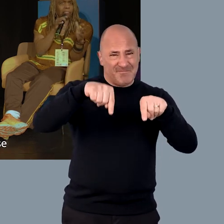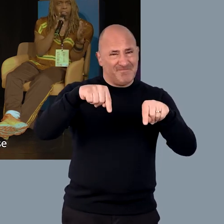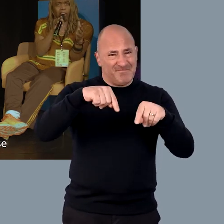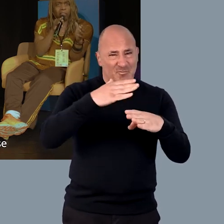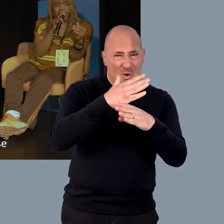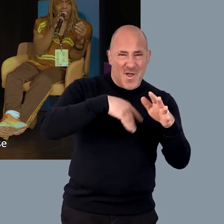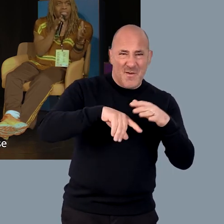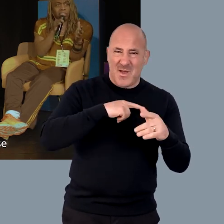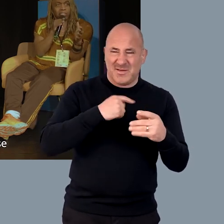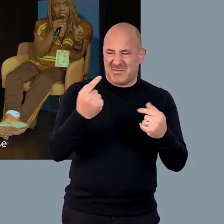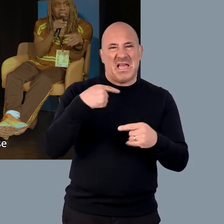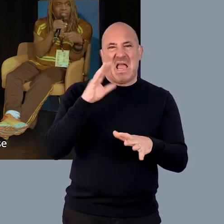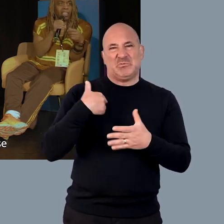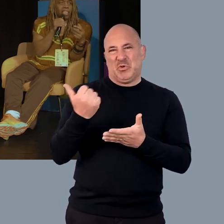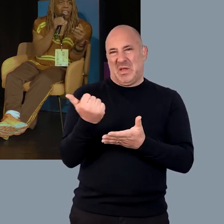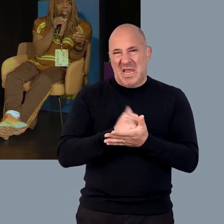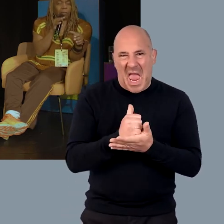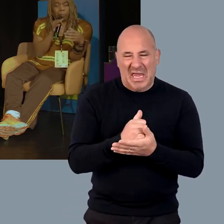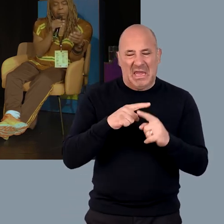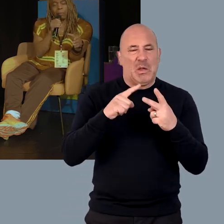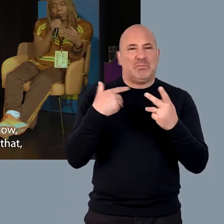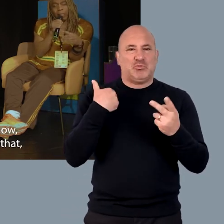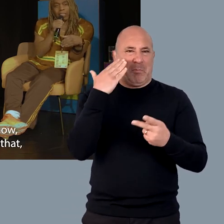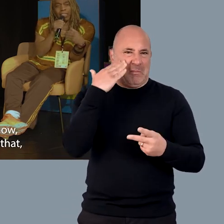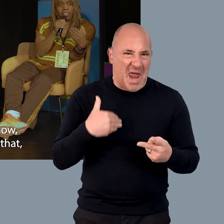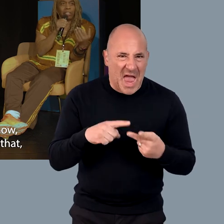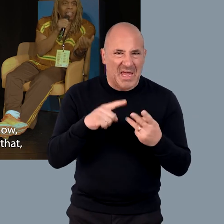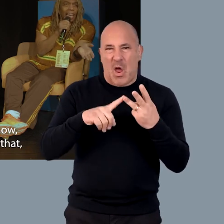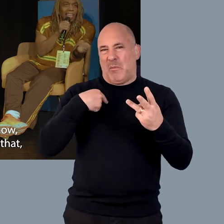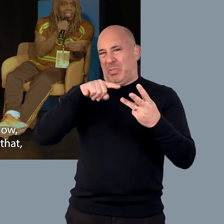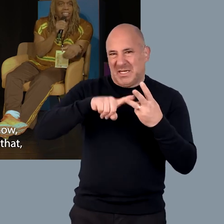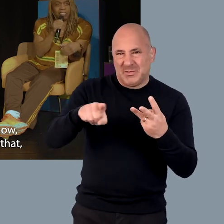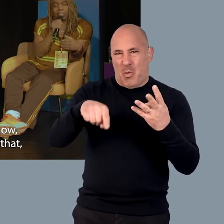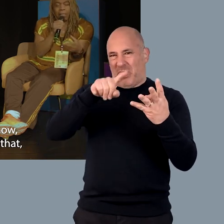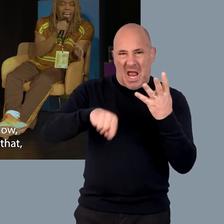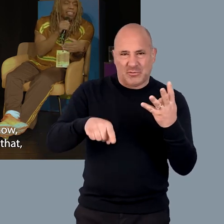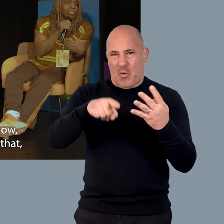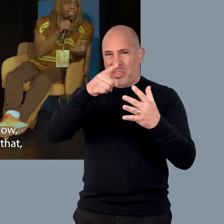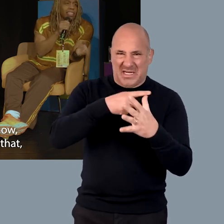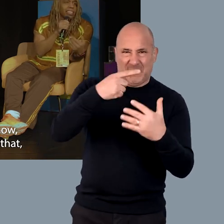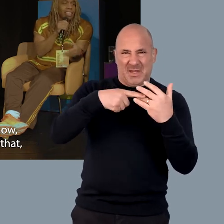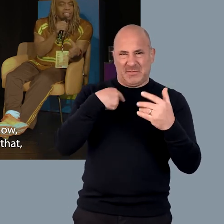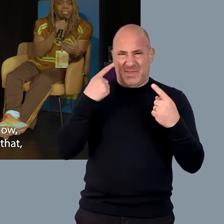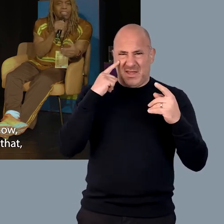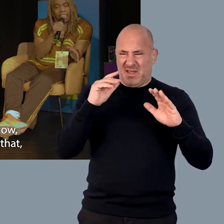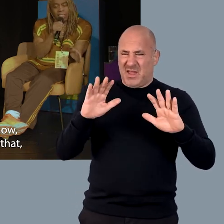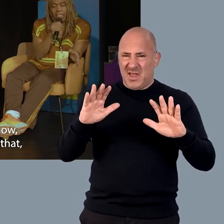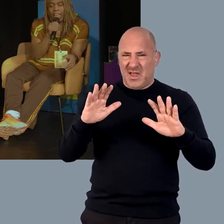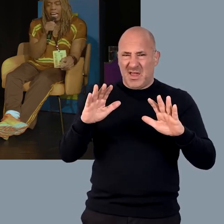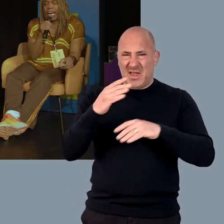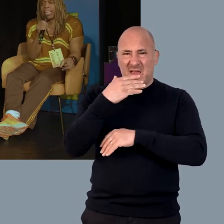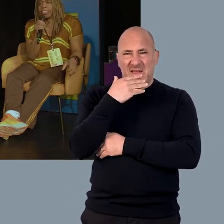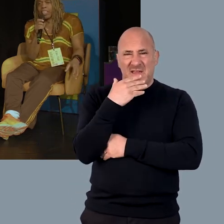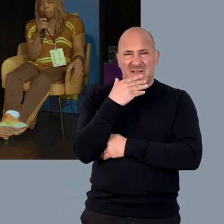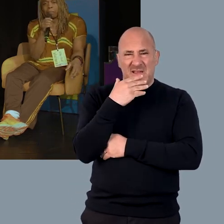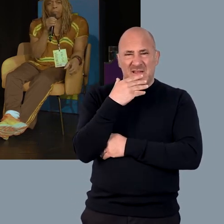ever going to get a foothold in the industry because, um, people, people kept saying, you're too gay, you know, you're too black, you're too this, you're too that, you're too this.